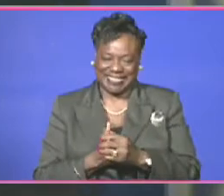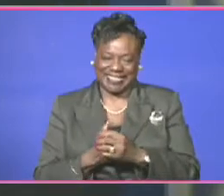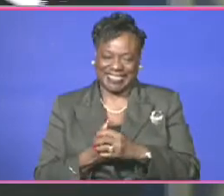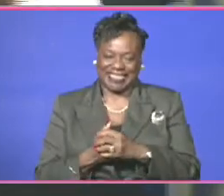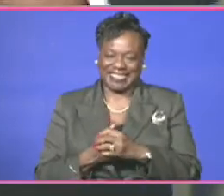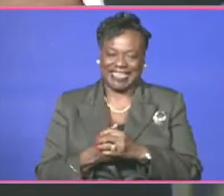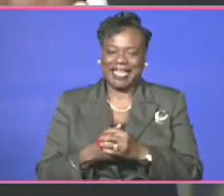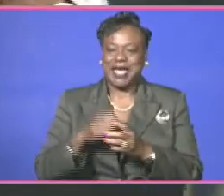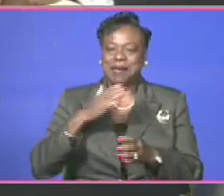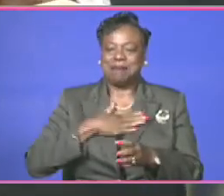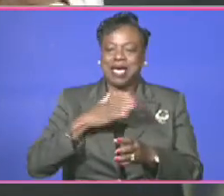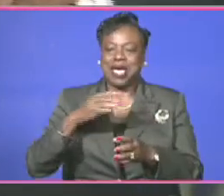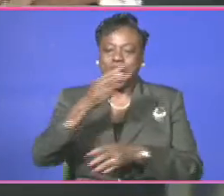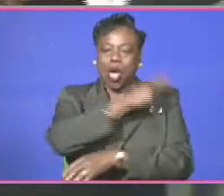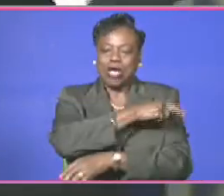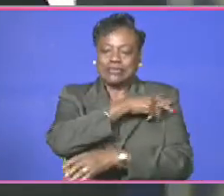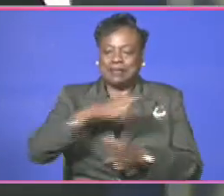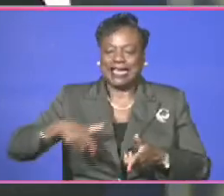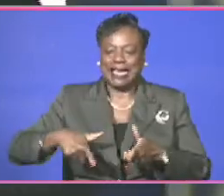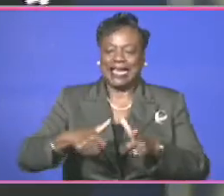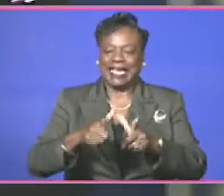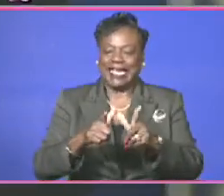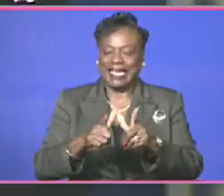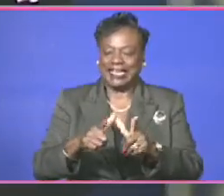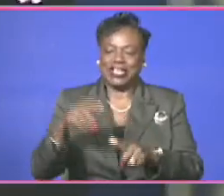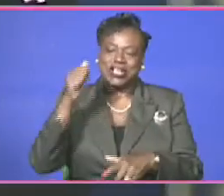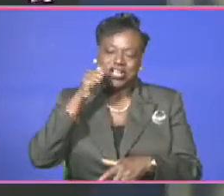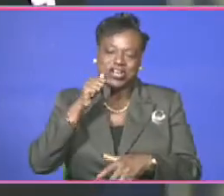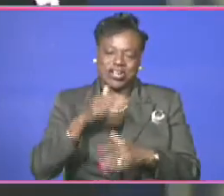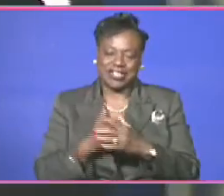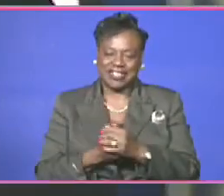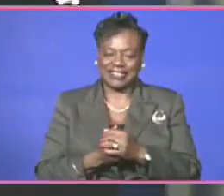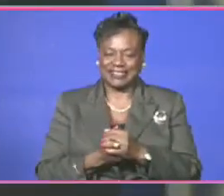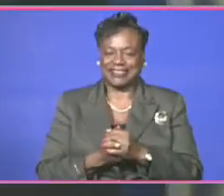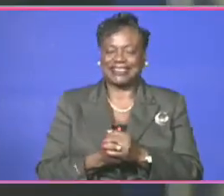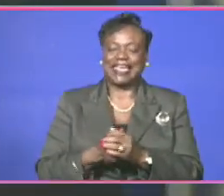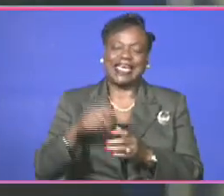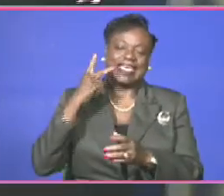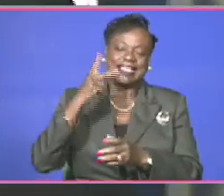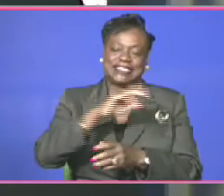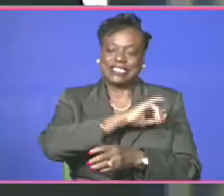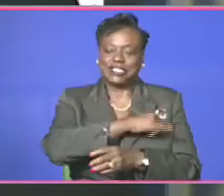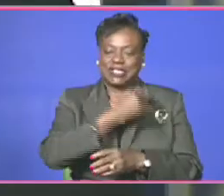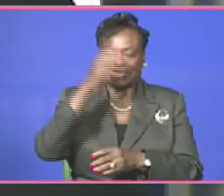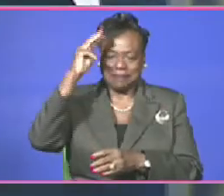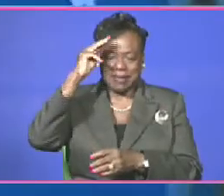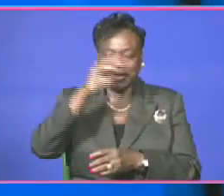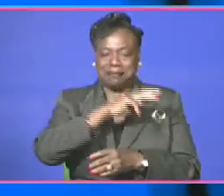That's the connection. Well, that's all the time we have for sports. I'm Kelsey Johnson. I'm Matt Mora.